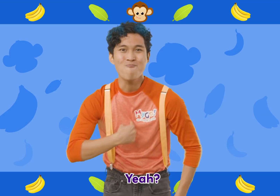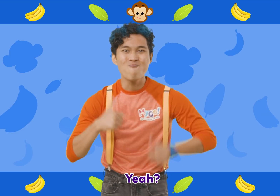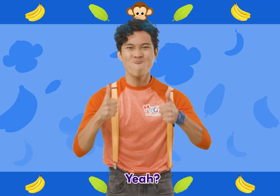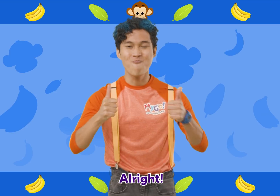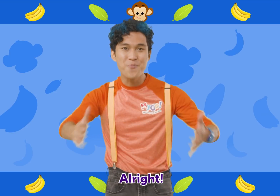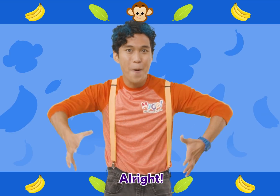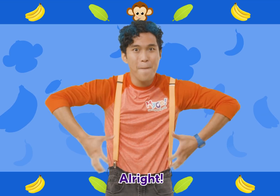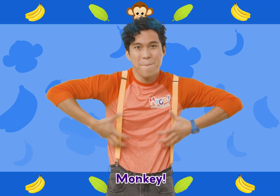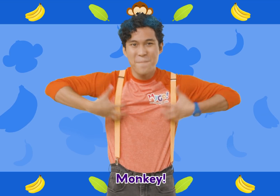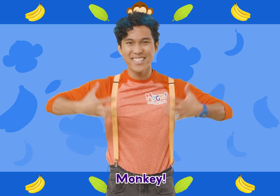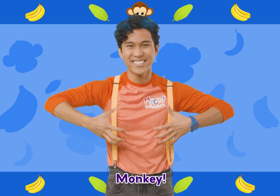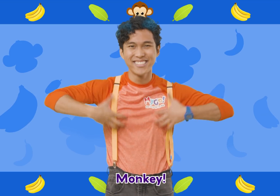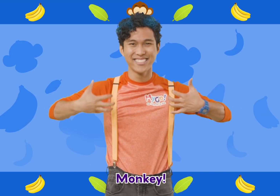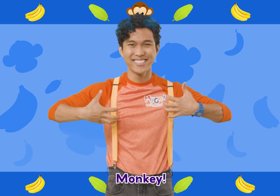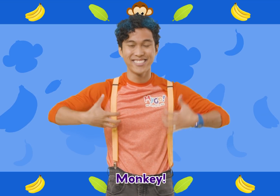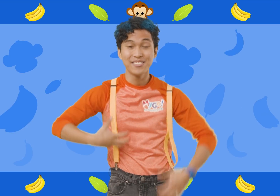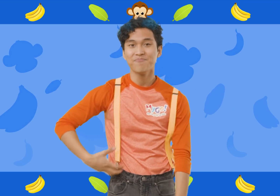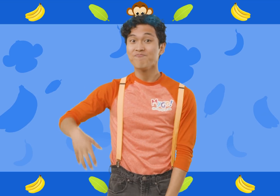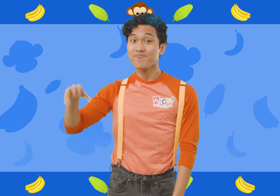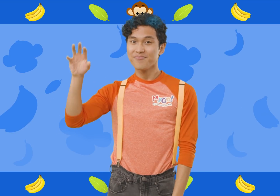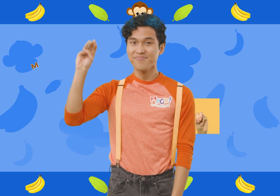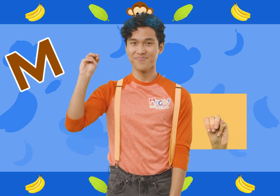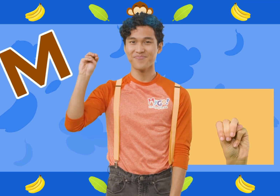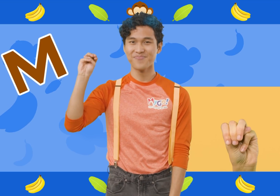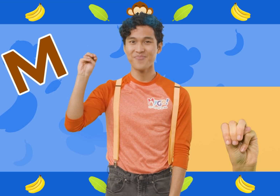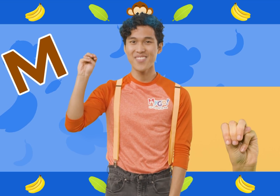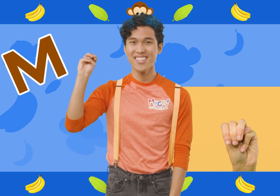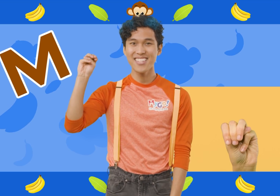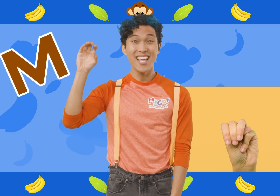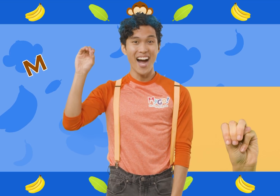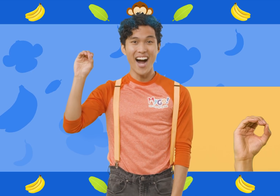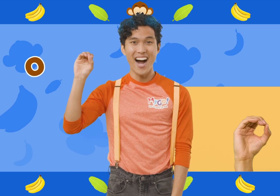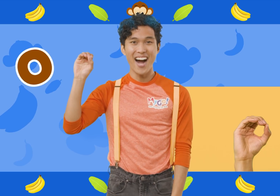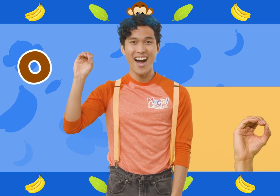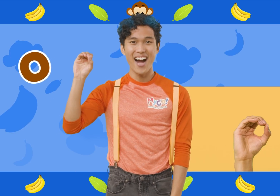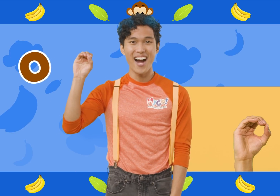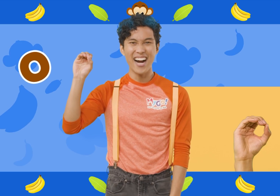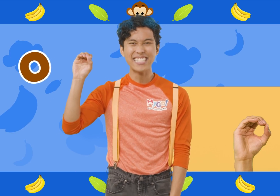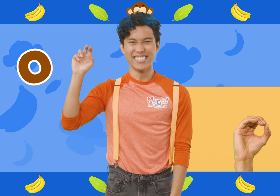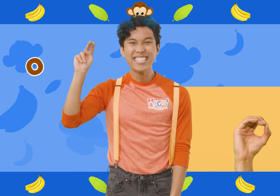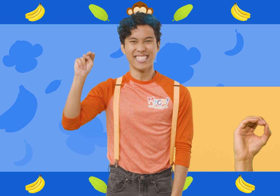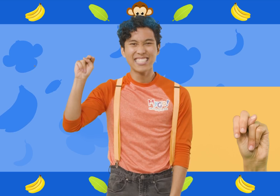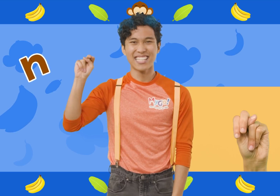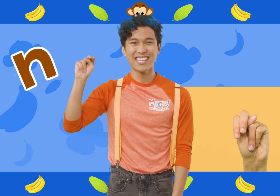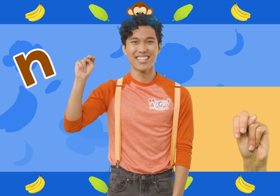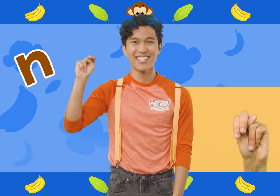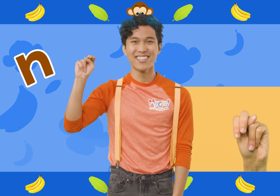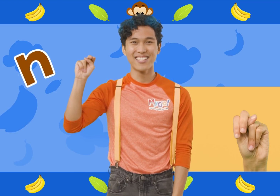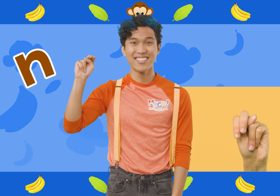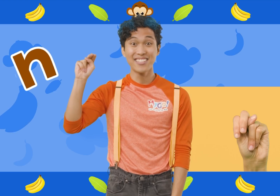Yeah? All right, monkey. M O